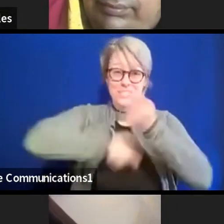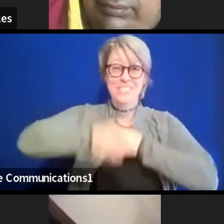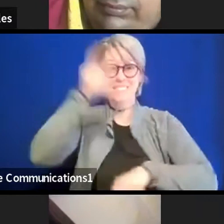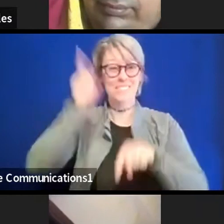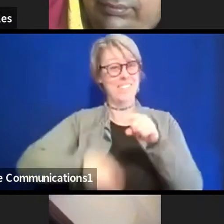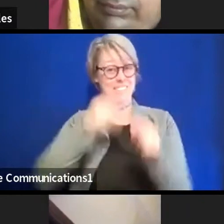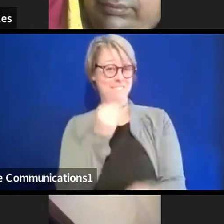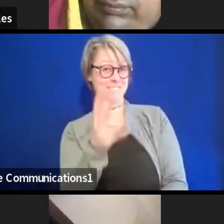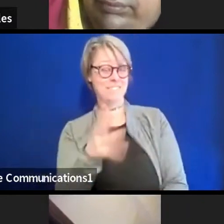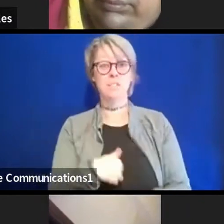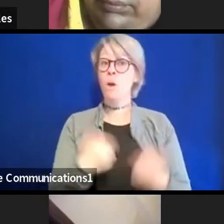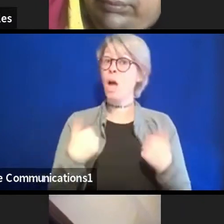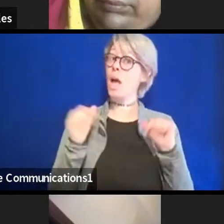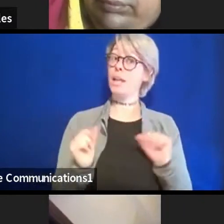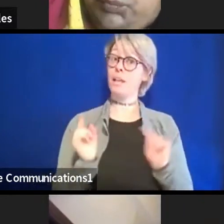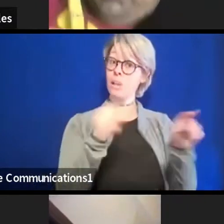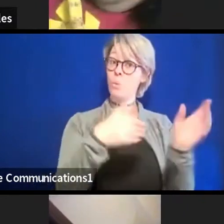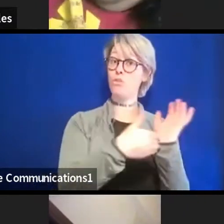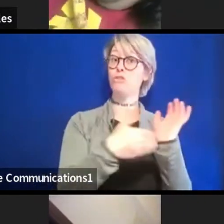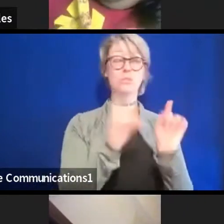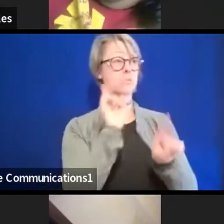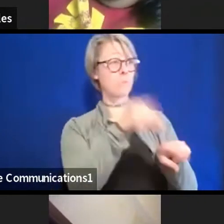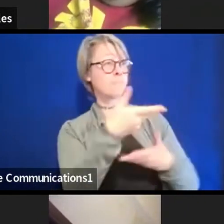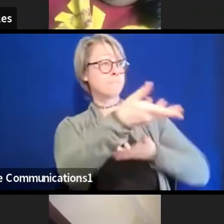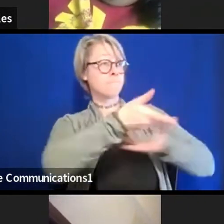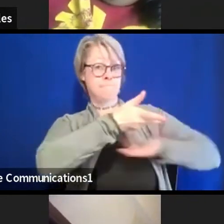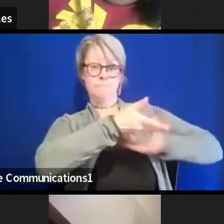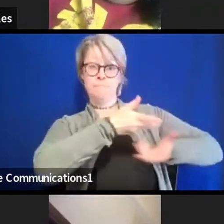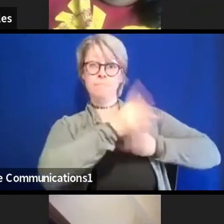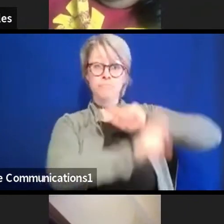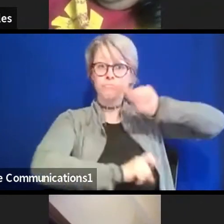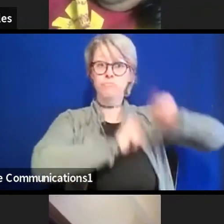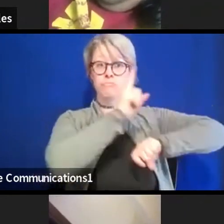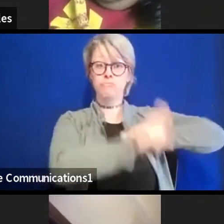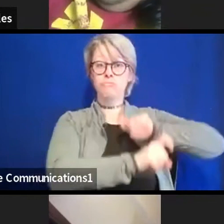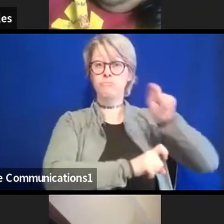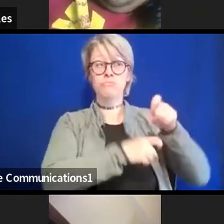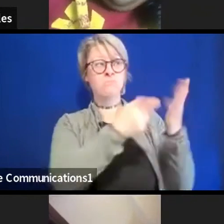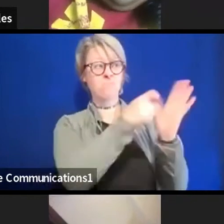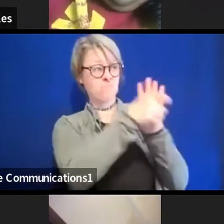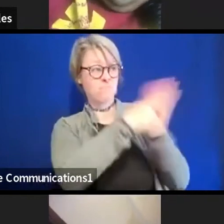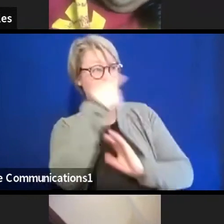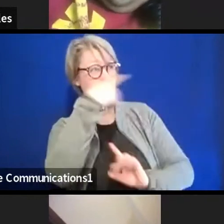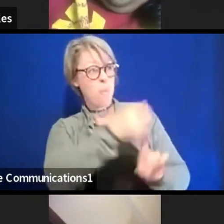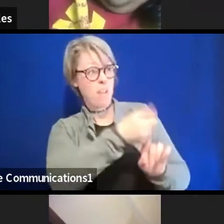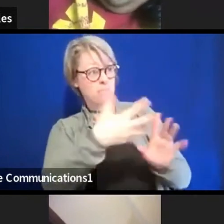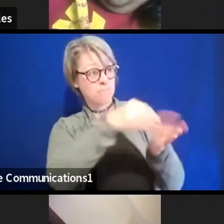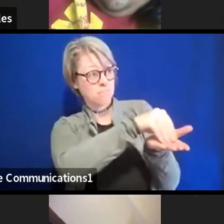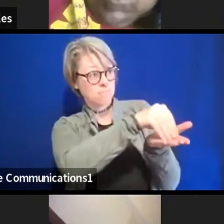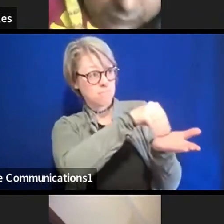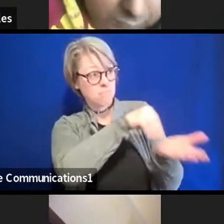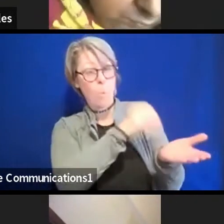So I can go to the doctors and I can ask for them to either write notes or just email